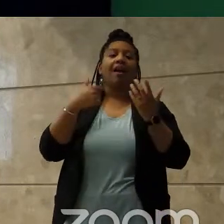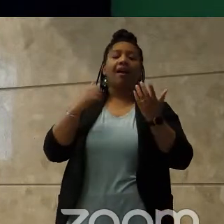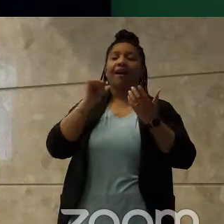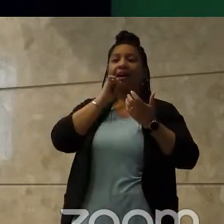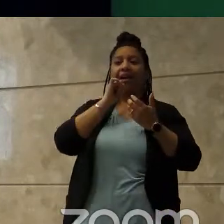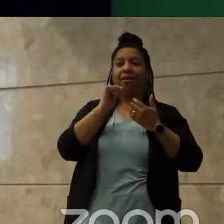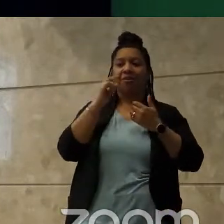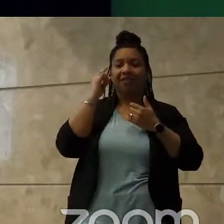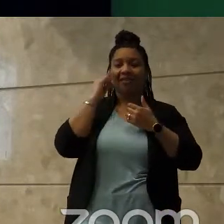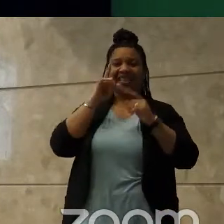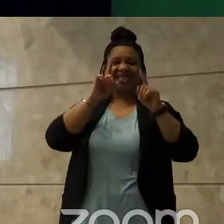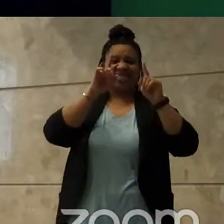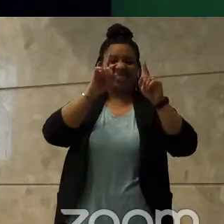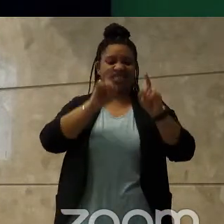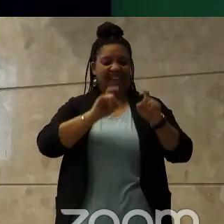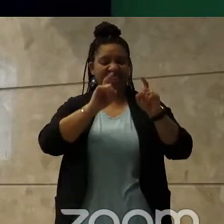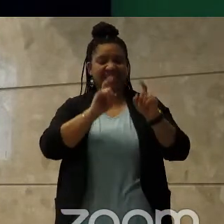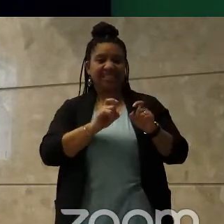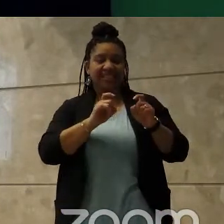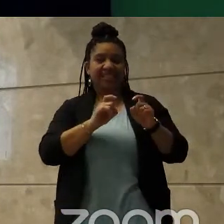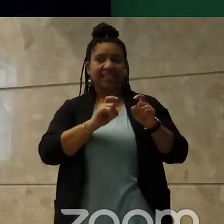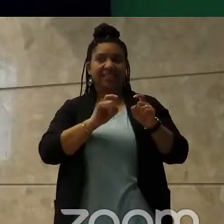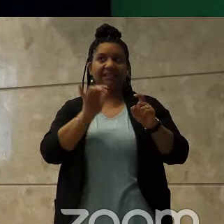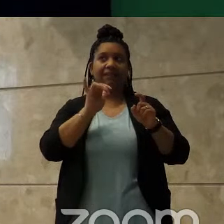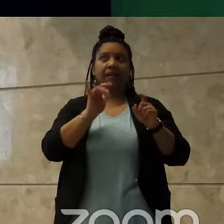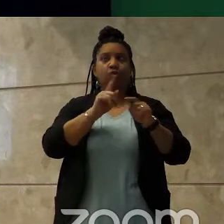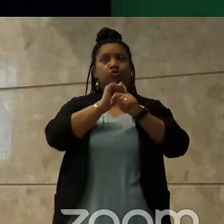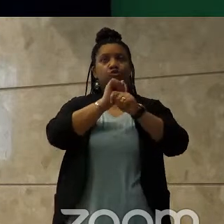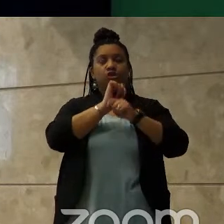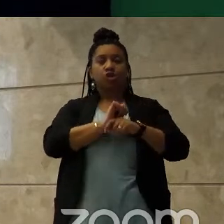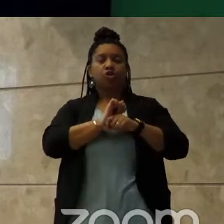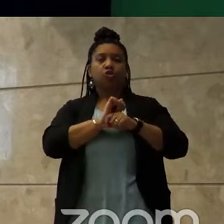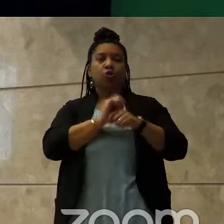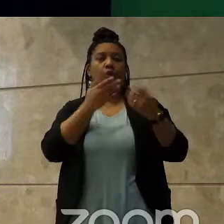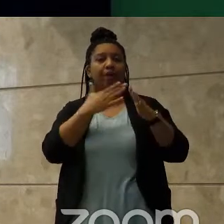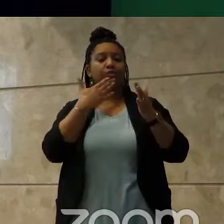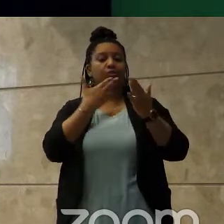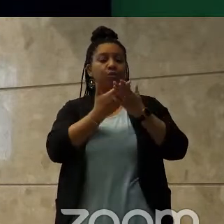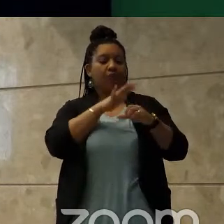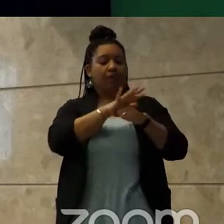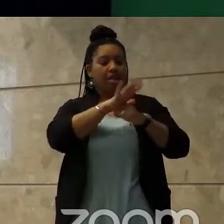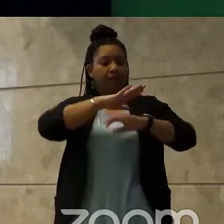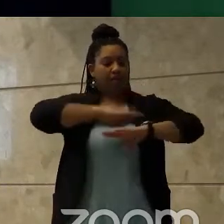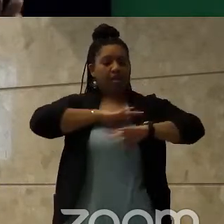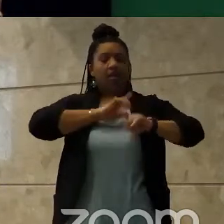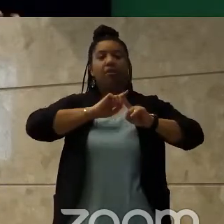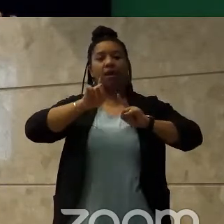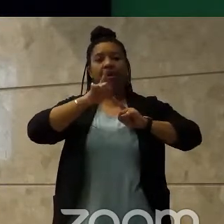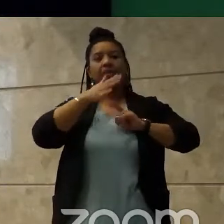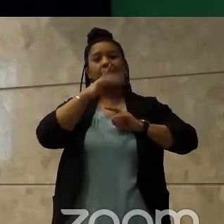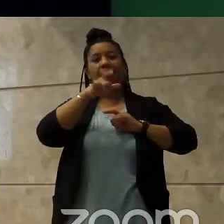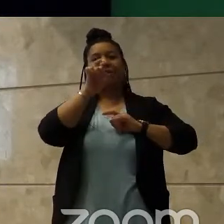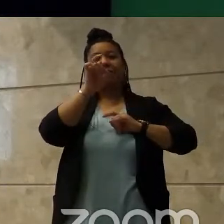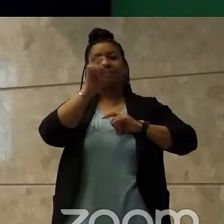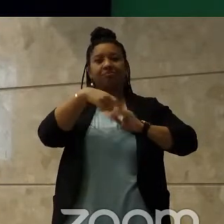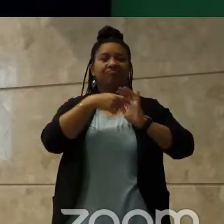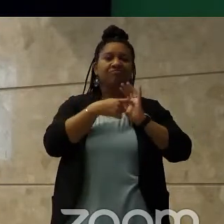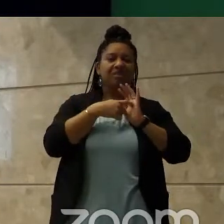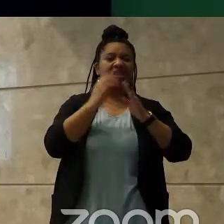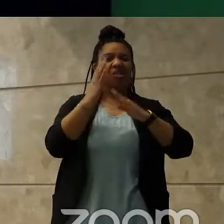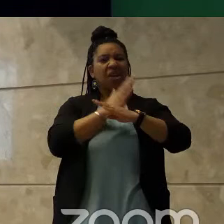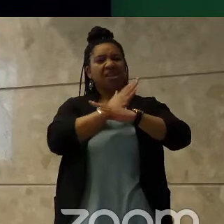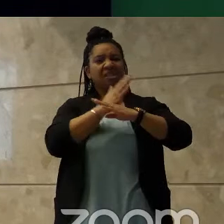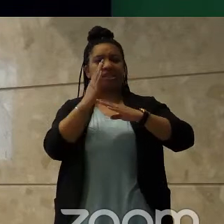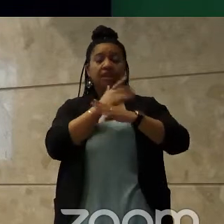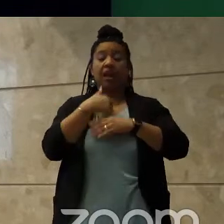that testing of the traditional measures are sufficient, but they are necessary, but within ranges. I've seen